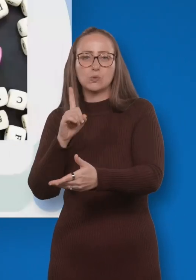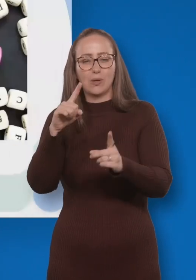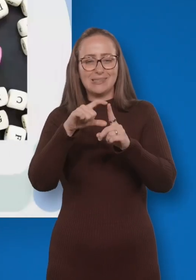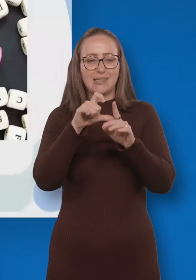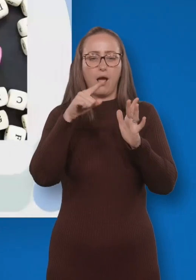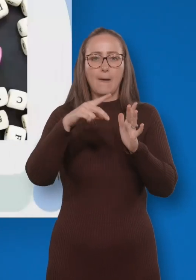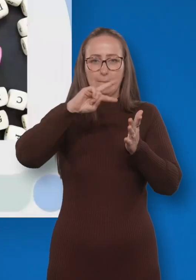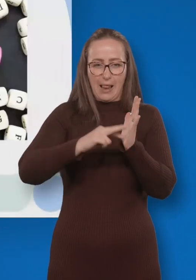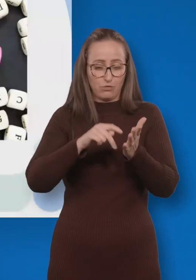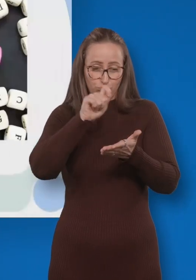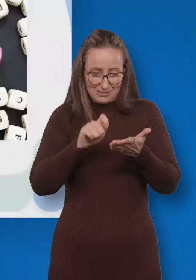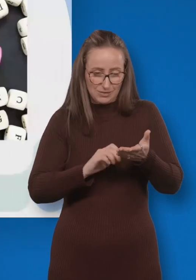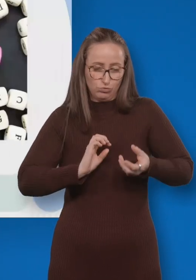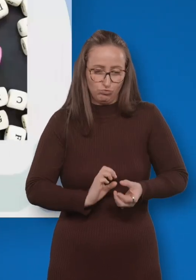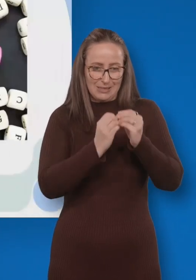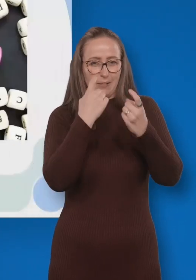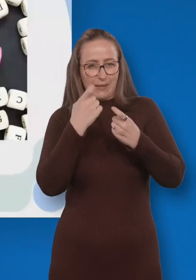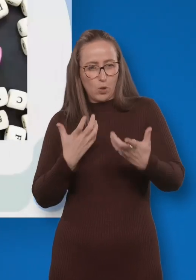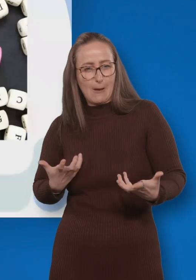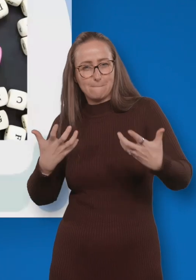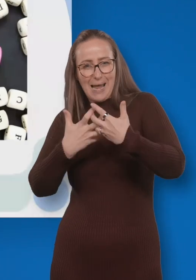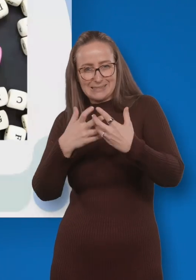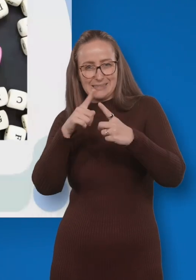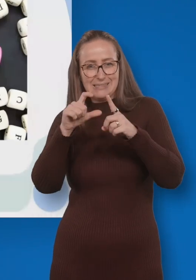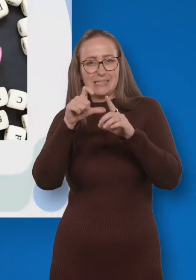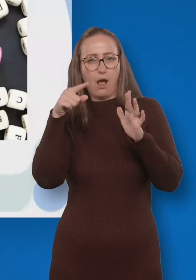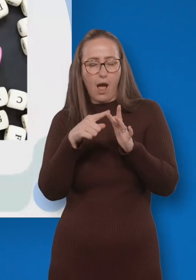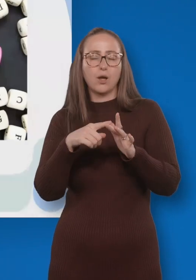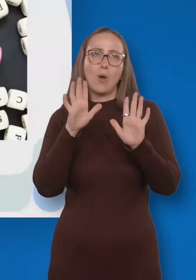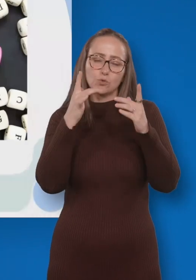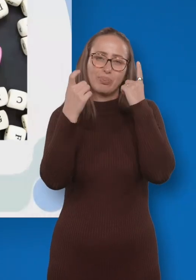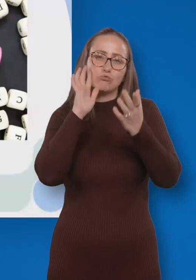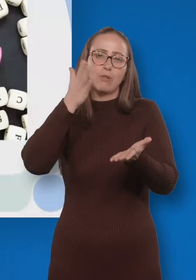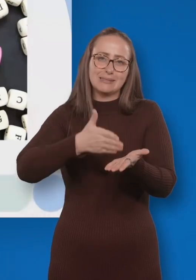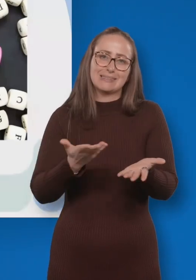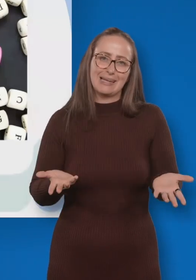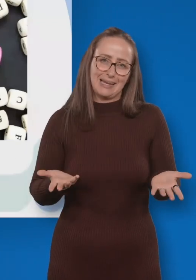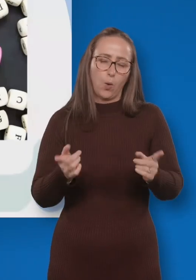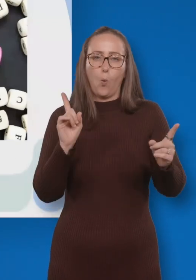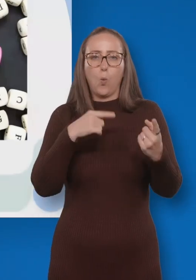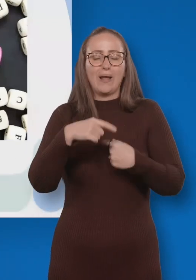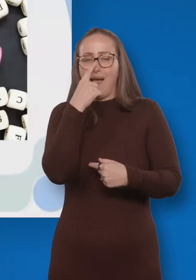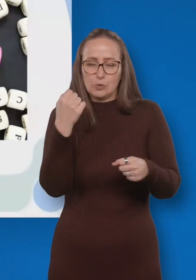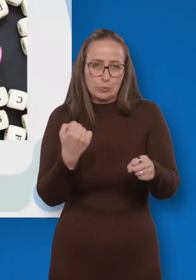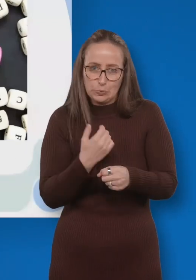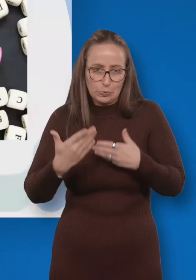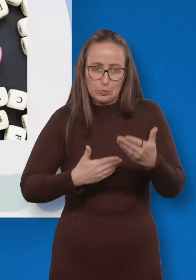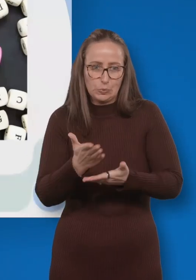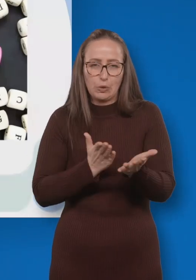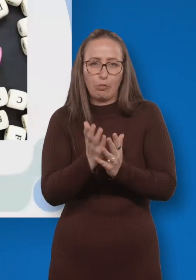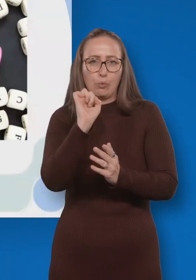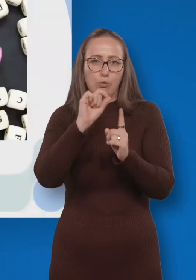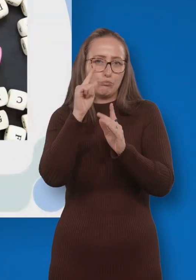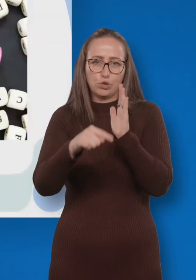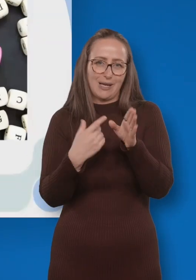you're writing EDI plans or thinking about how to embed EDI, it's also about being realistic and about what is feasible within